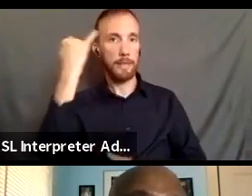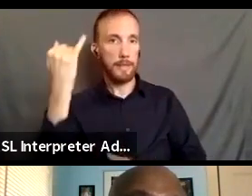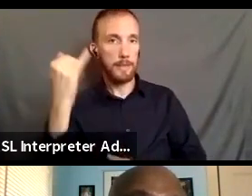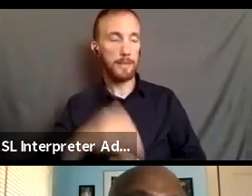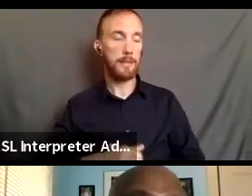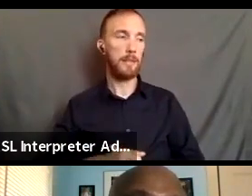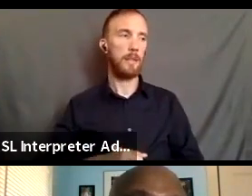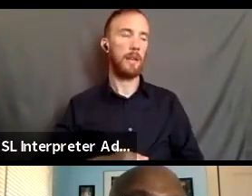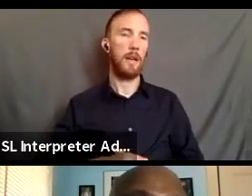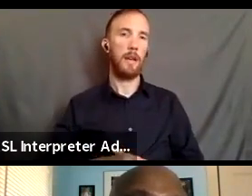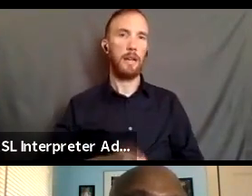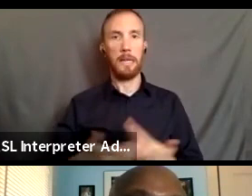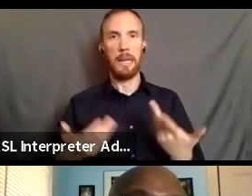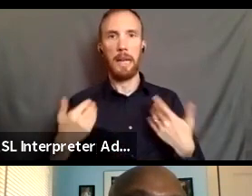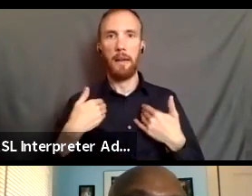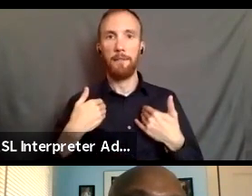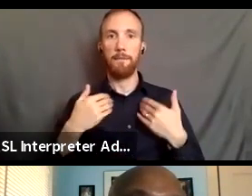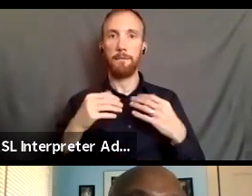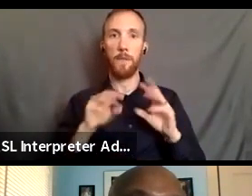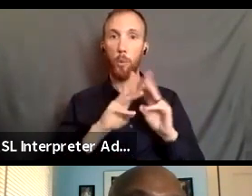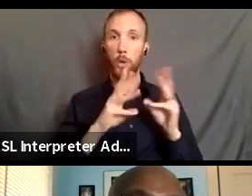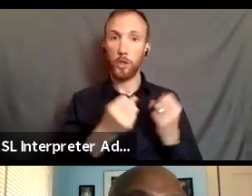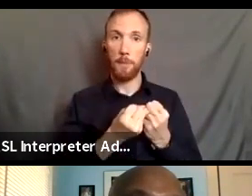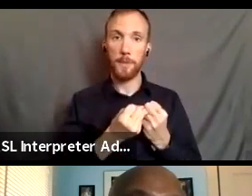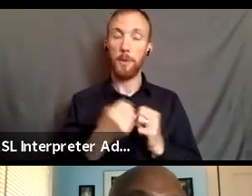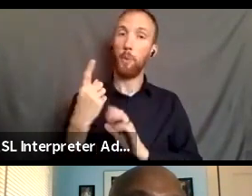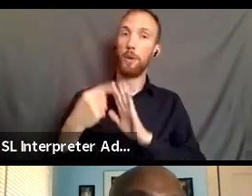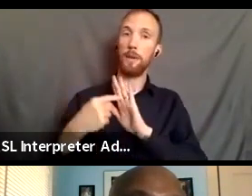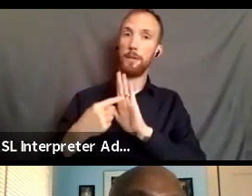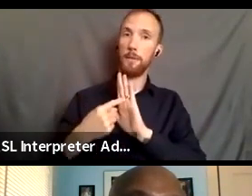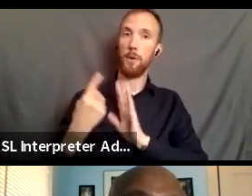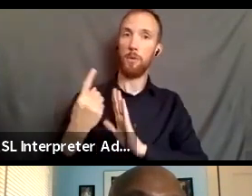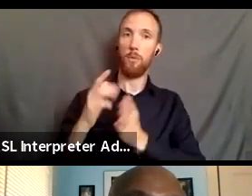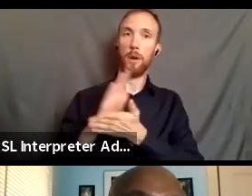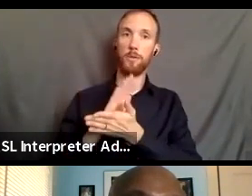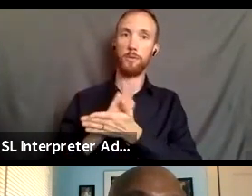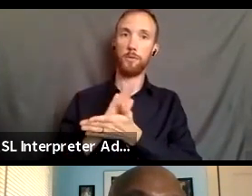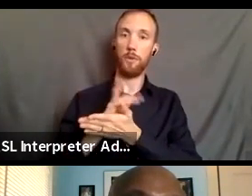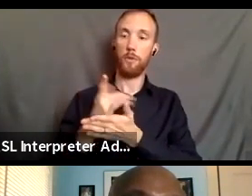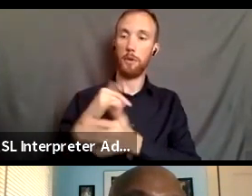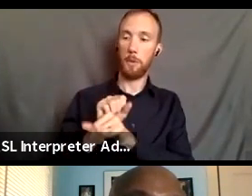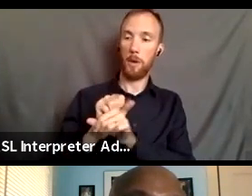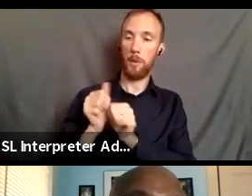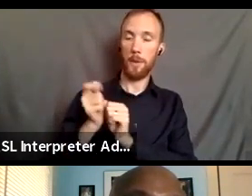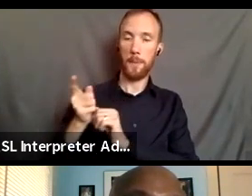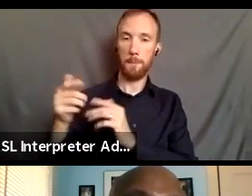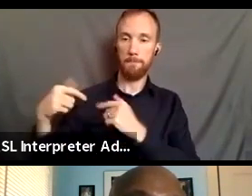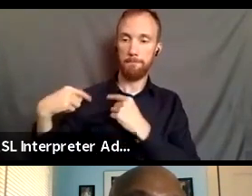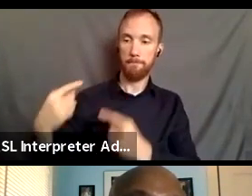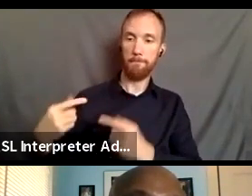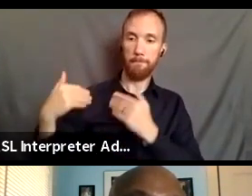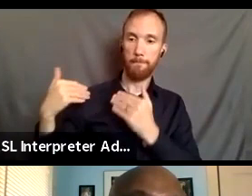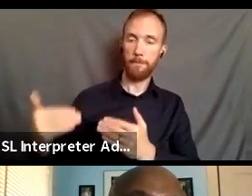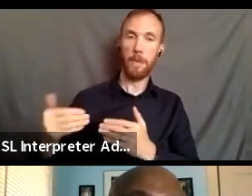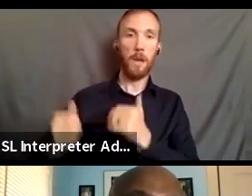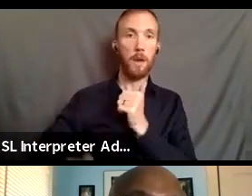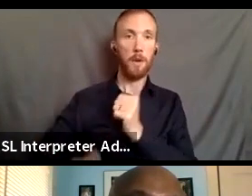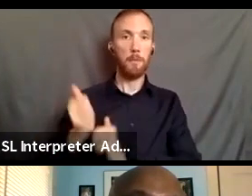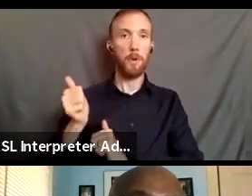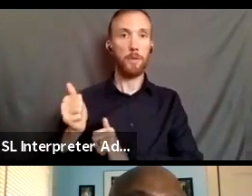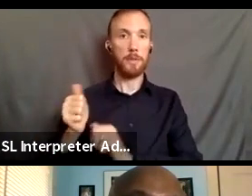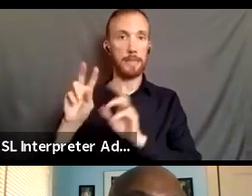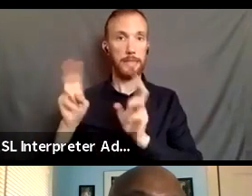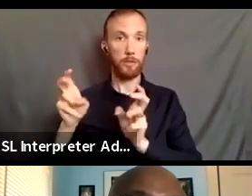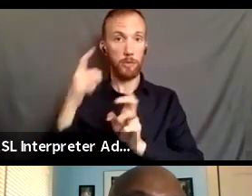example um we have one school that we've been working with where the majority of their issues would that they needed sros for was